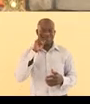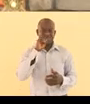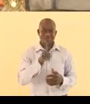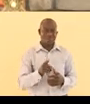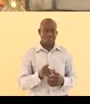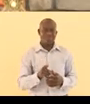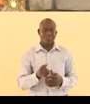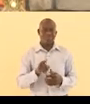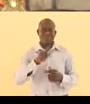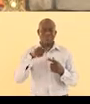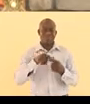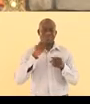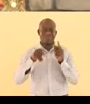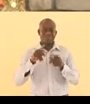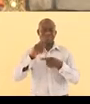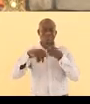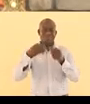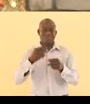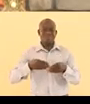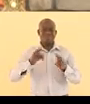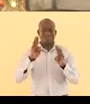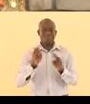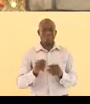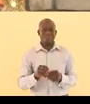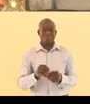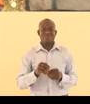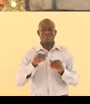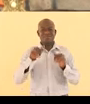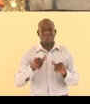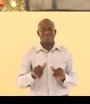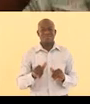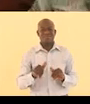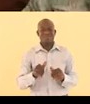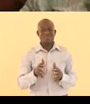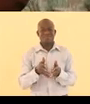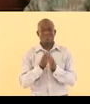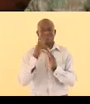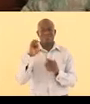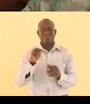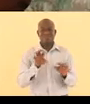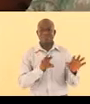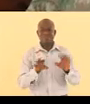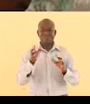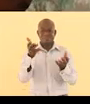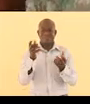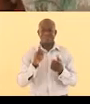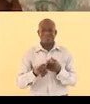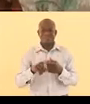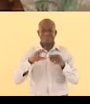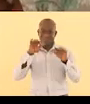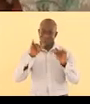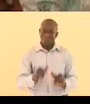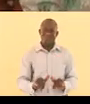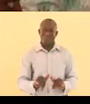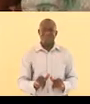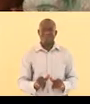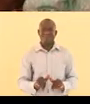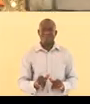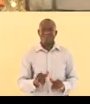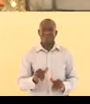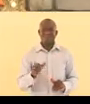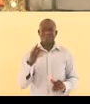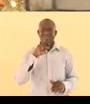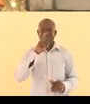away, even the remaining, he asked them, are you sure you want to remain? You remember that? John chapter 6, verse 69. Are